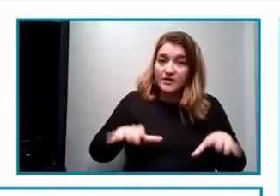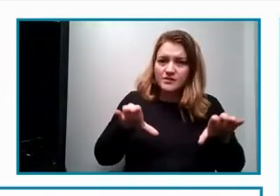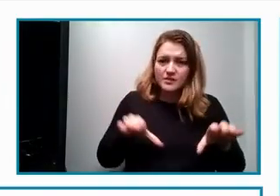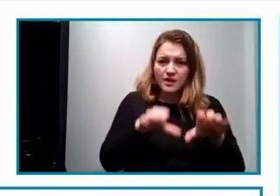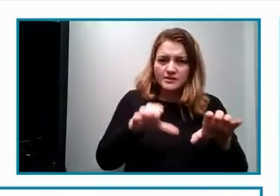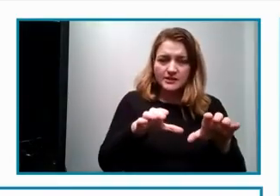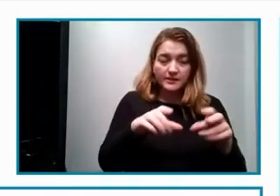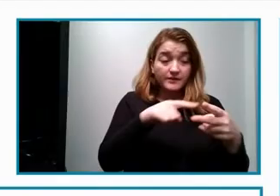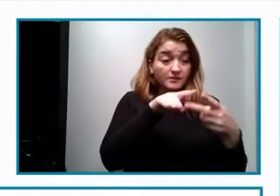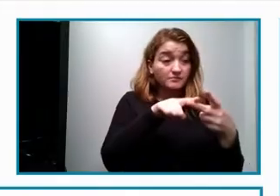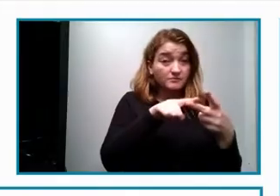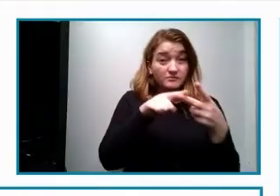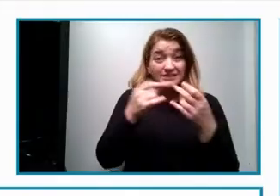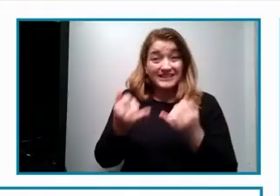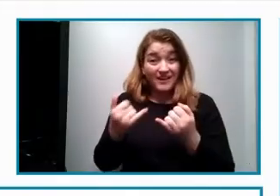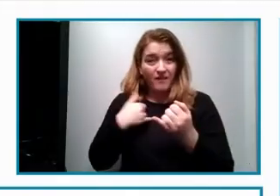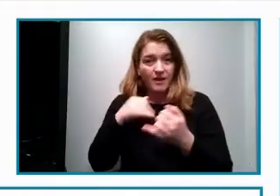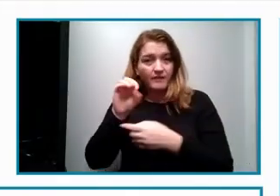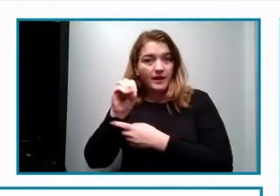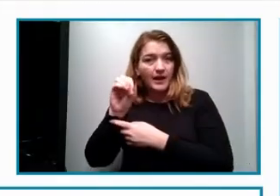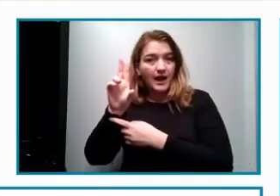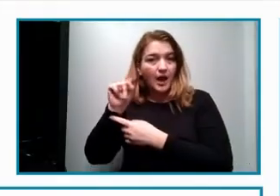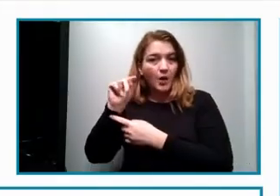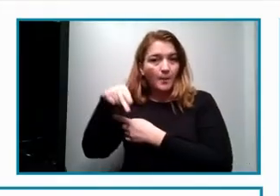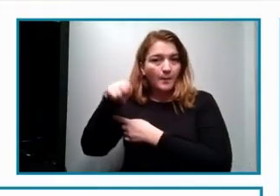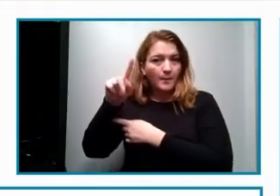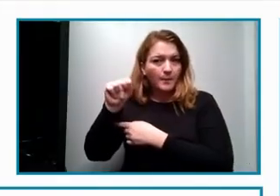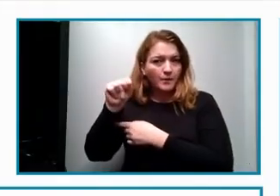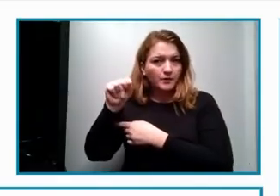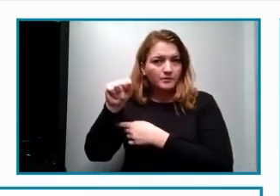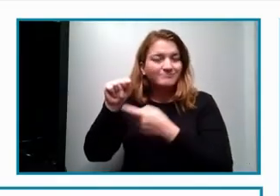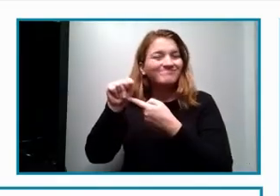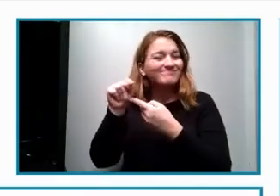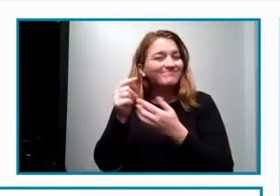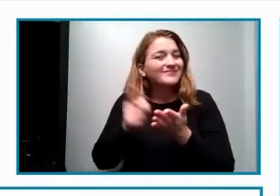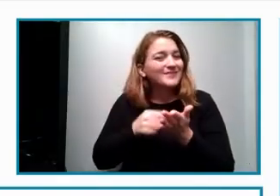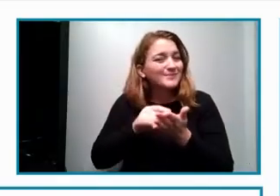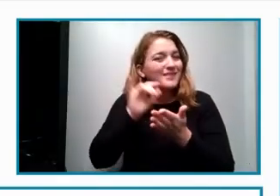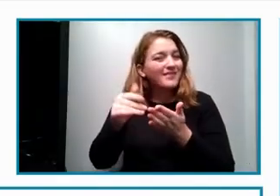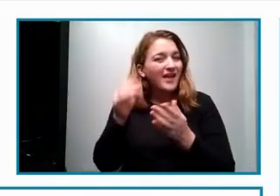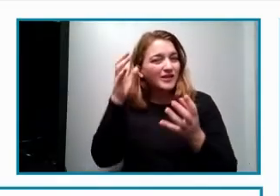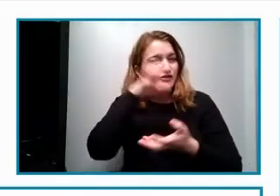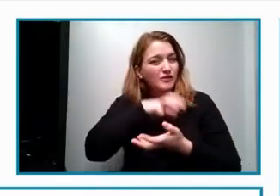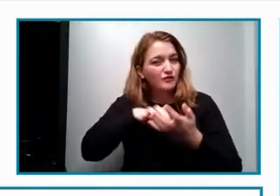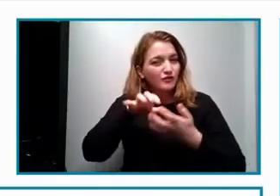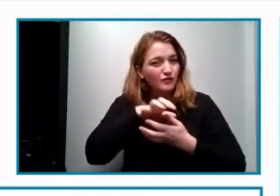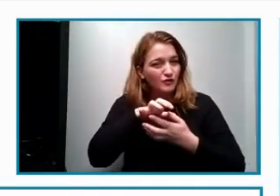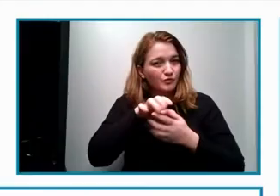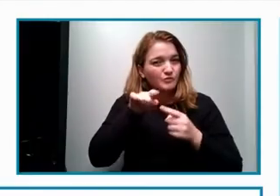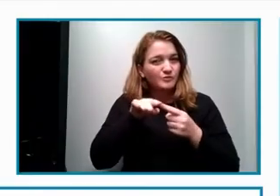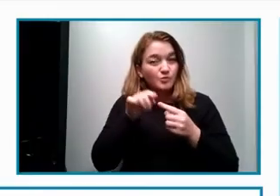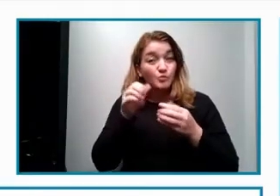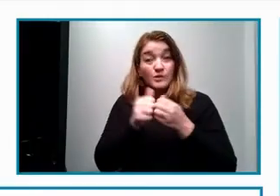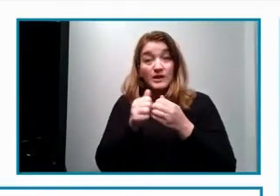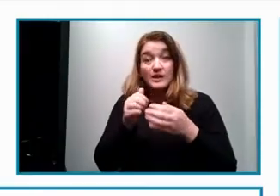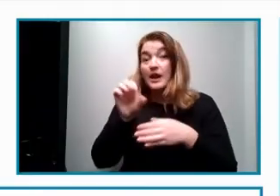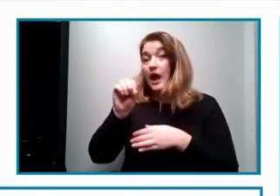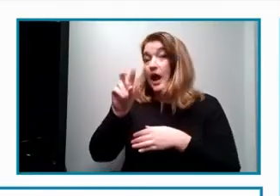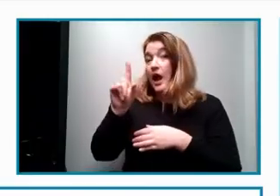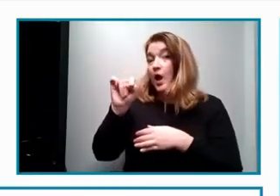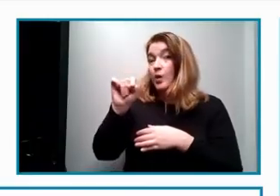purple. Often outputs are confused with outcomes, so let's be clear about the difference. I'm going to give you an